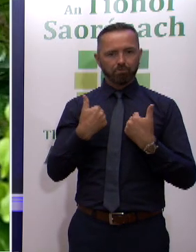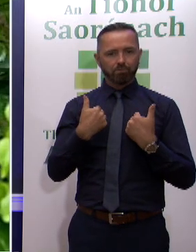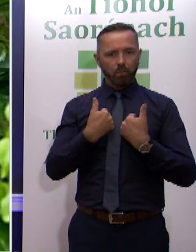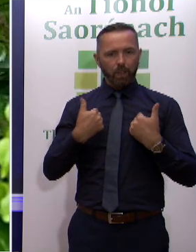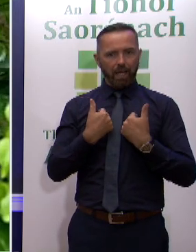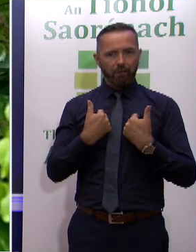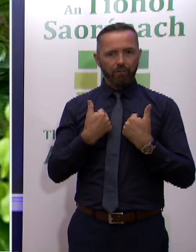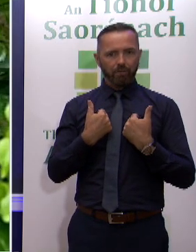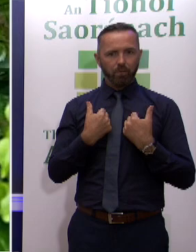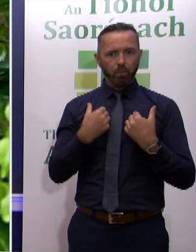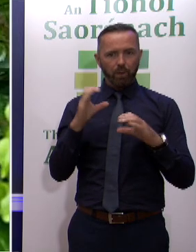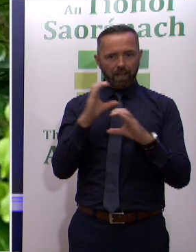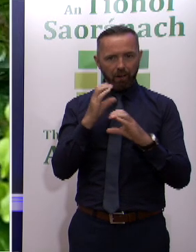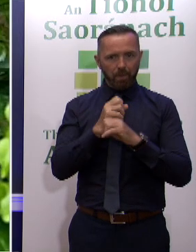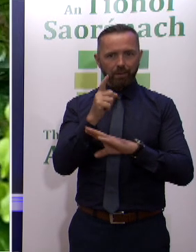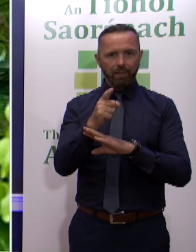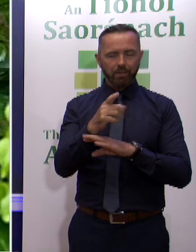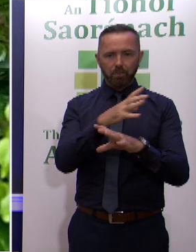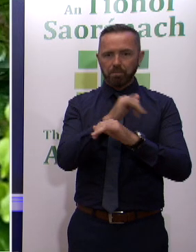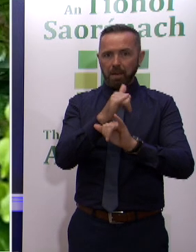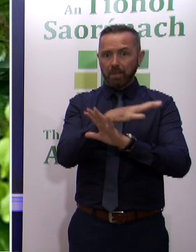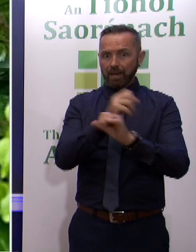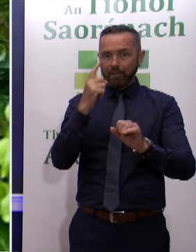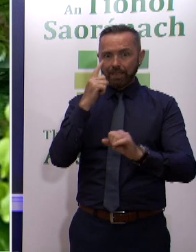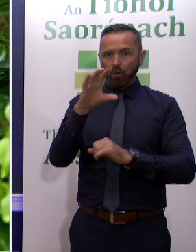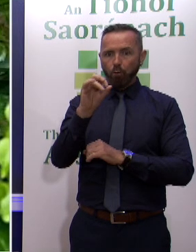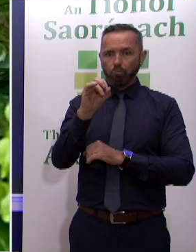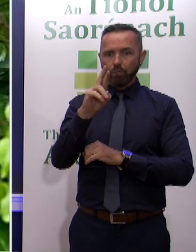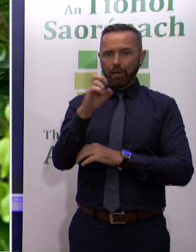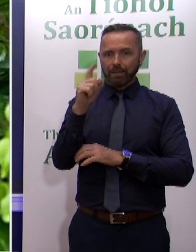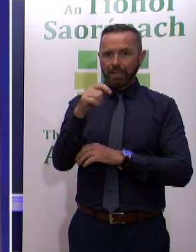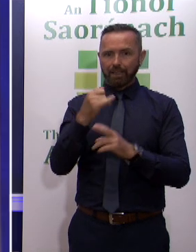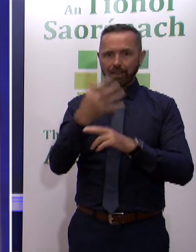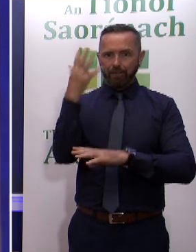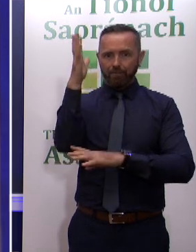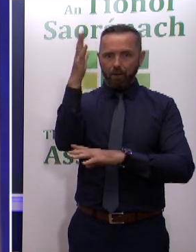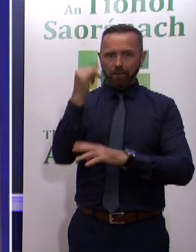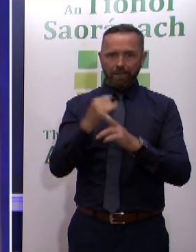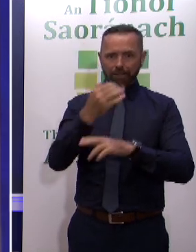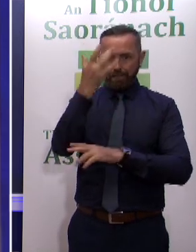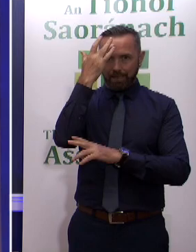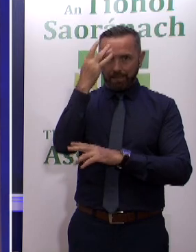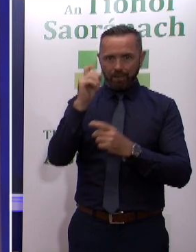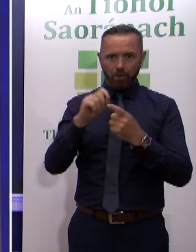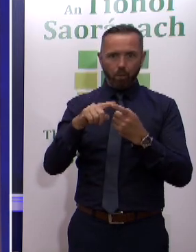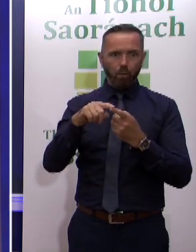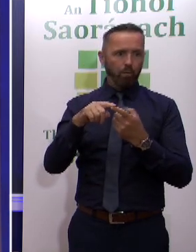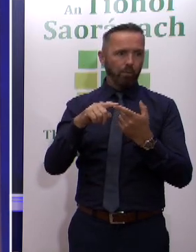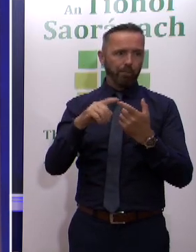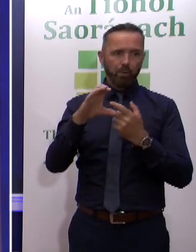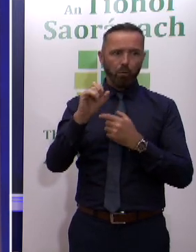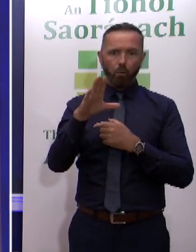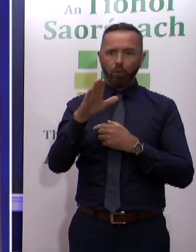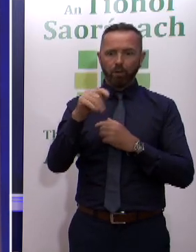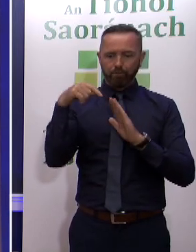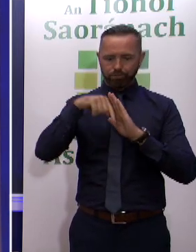never see orangutans in the forests of Indonesia. We may never see these cold water corals deep in the oceans. We have no